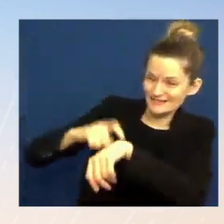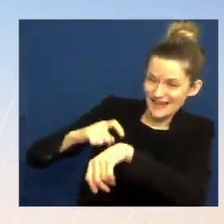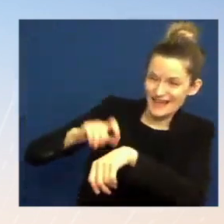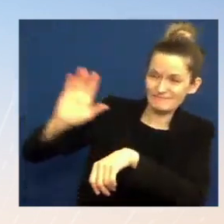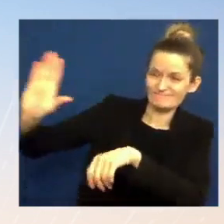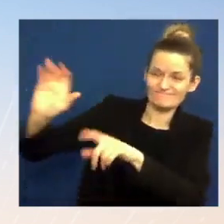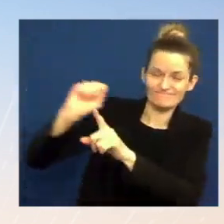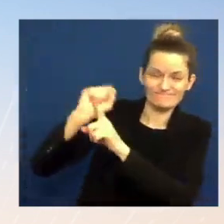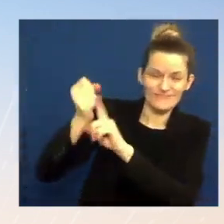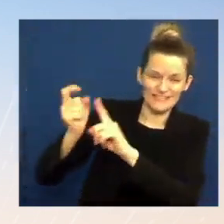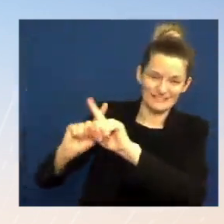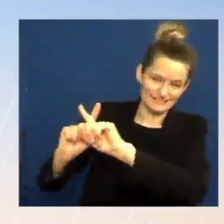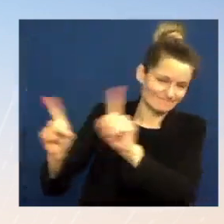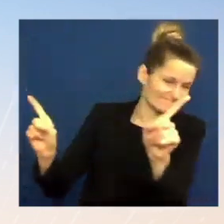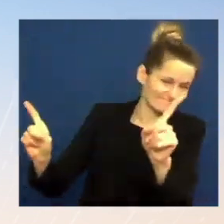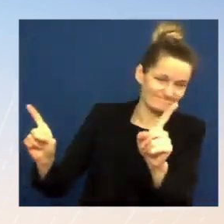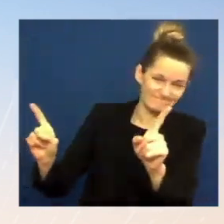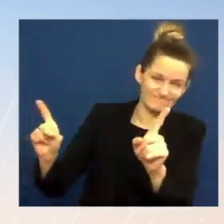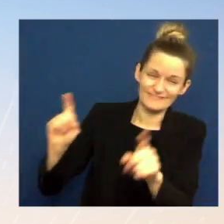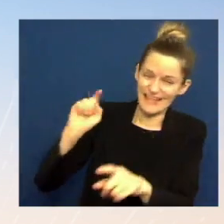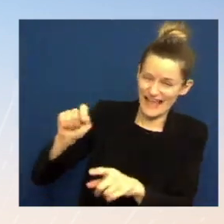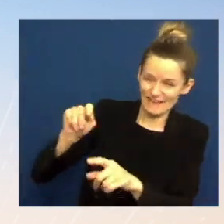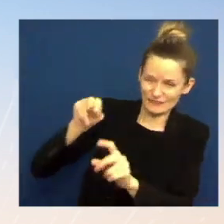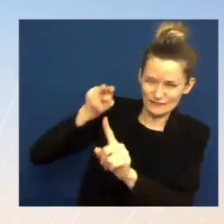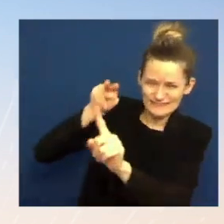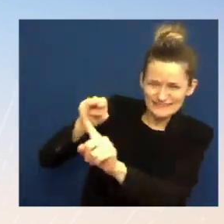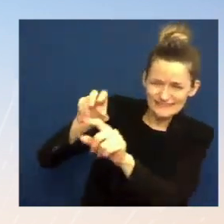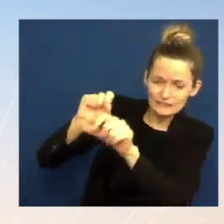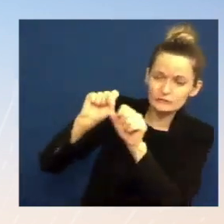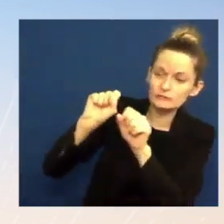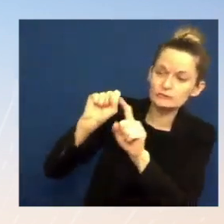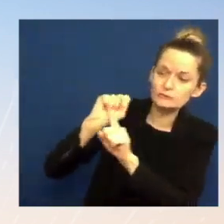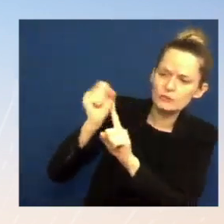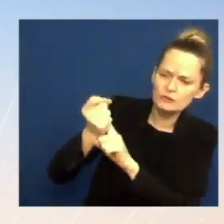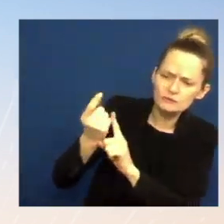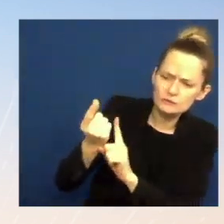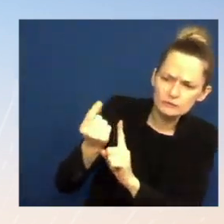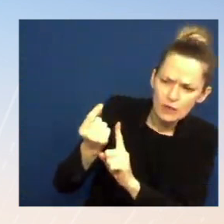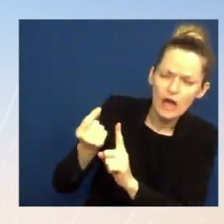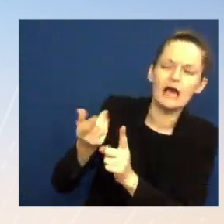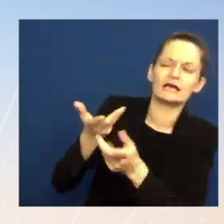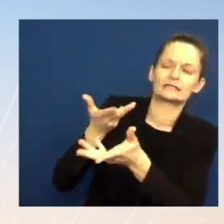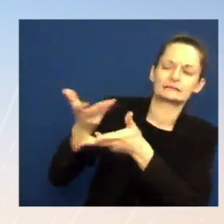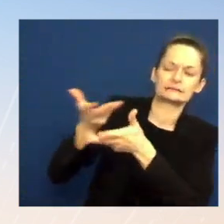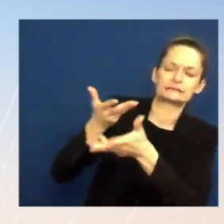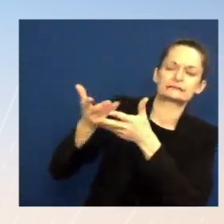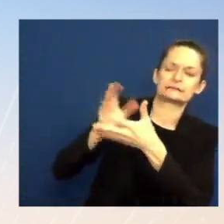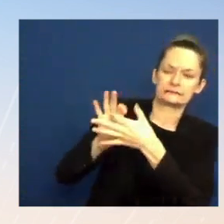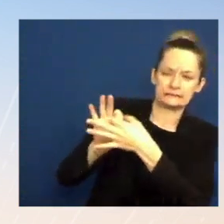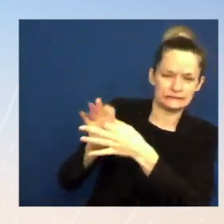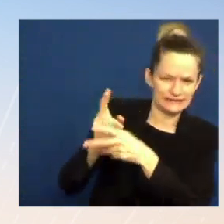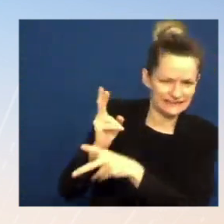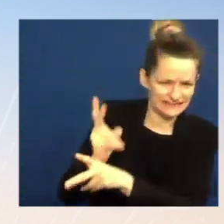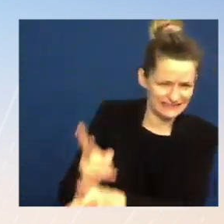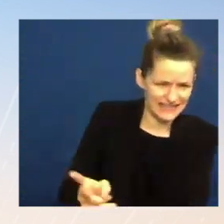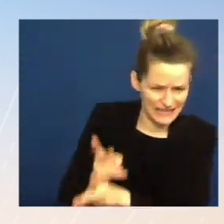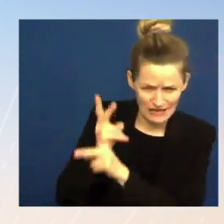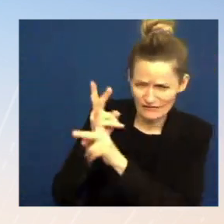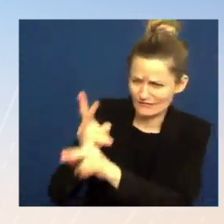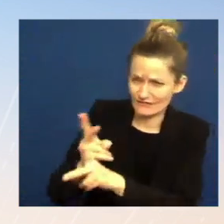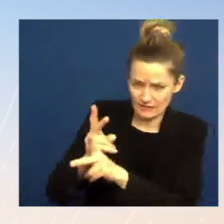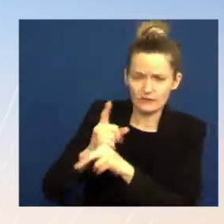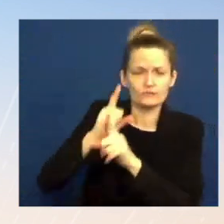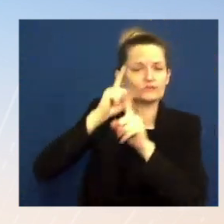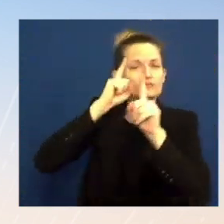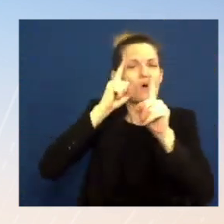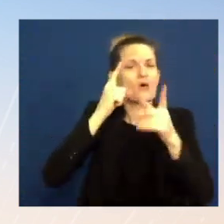this situation as carefully as possible so that at the end of the day we achieve our objective, which is the safe return of every single one of those, both